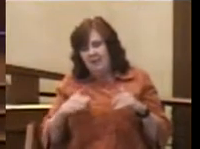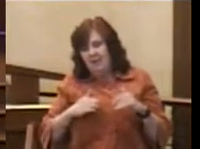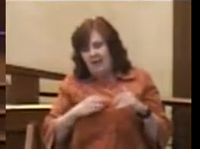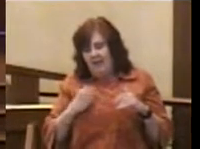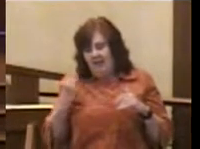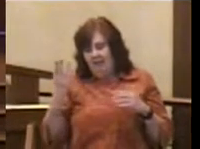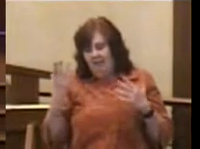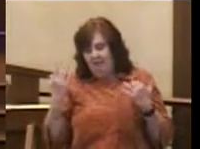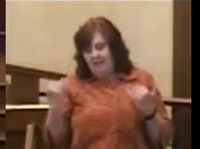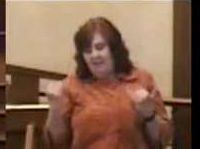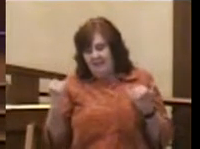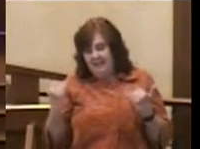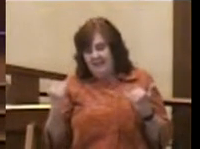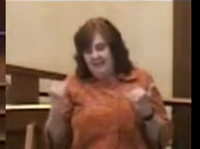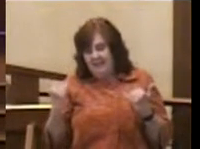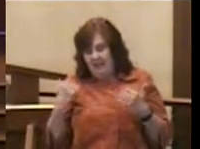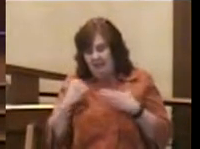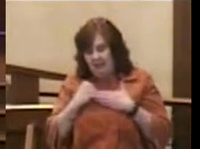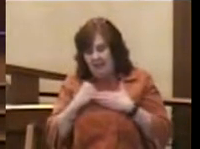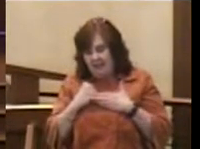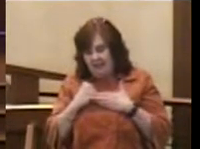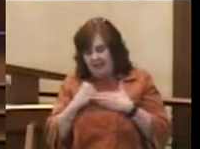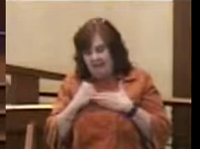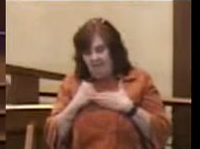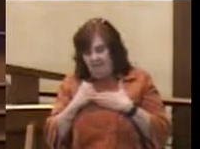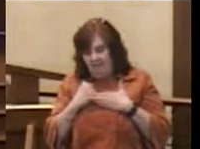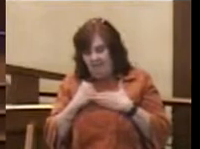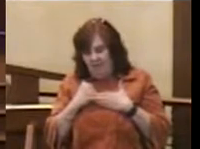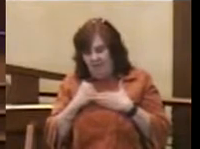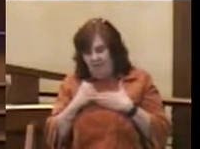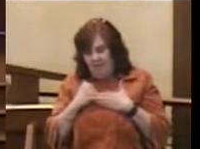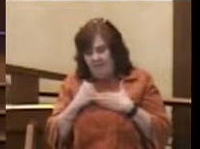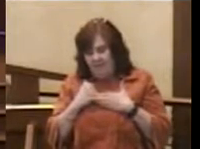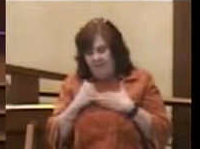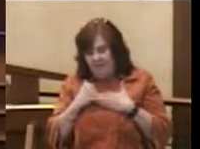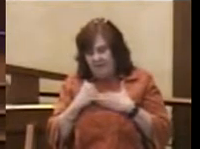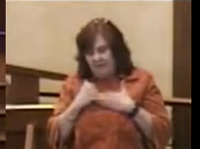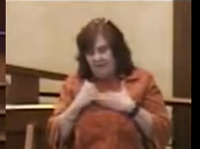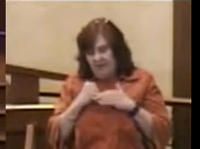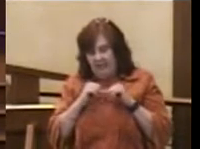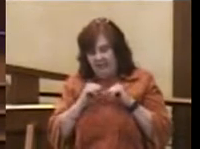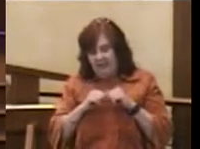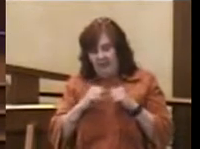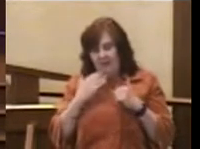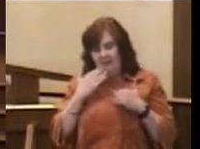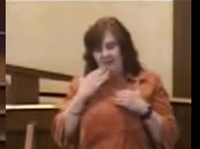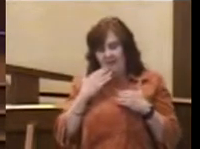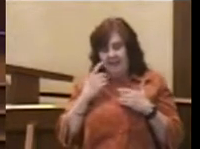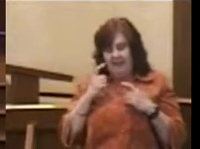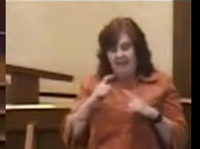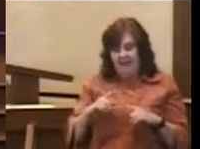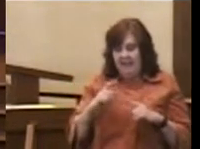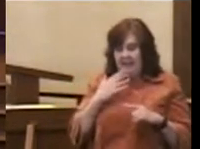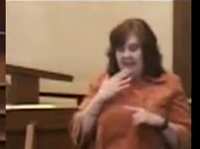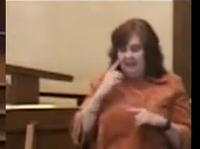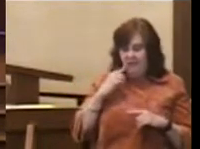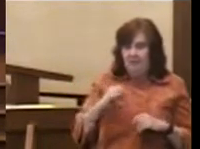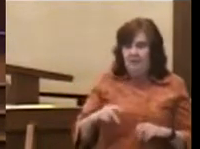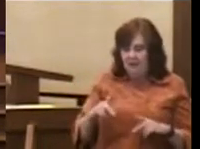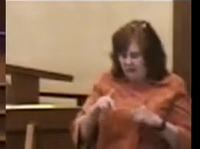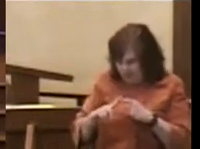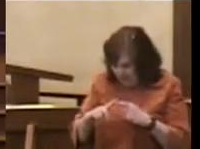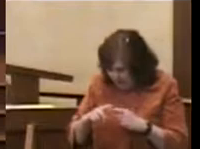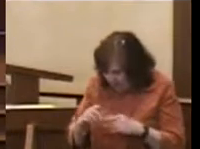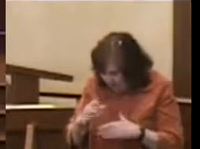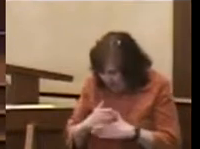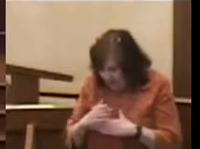offer them this day. Amen. Amen. We continue to give thanks for the opportunities to partner with Lutheran